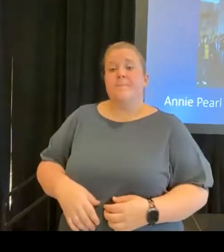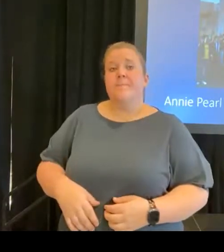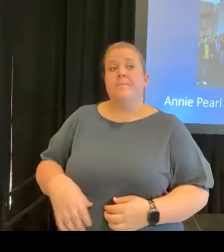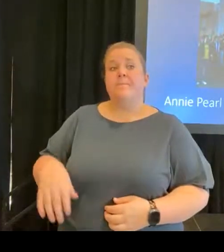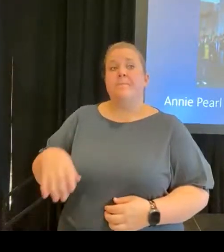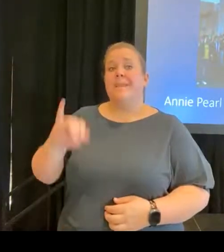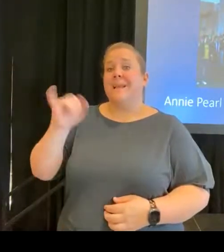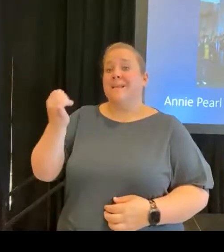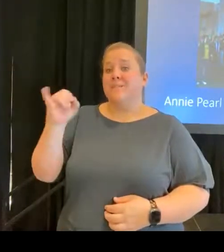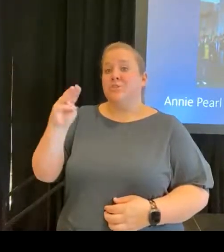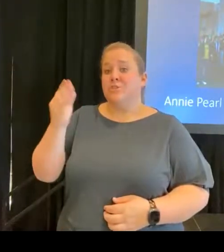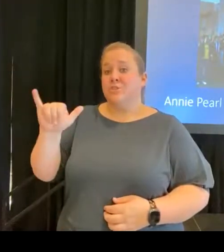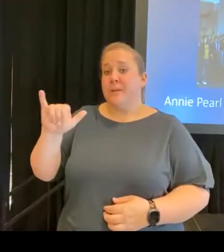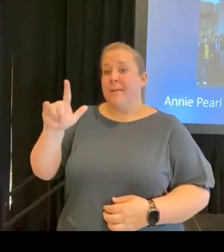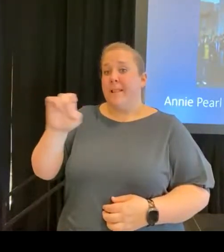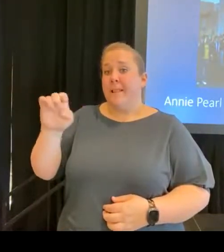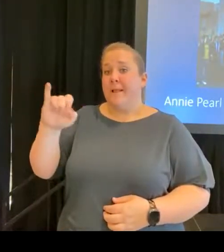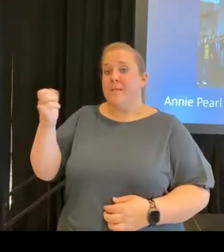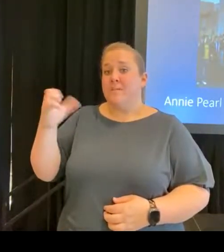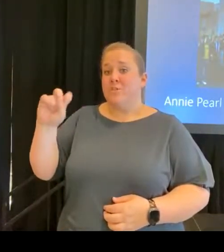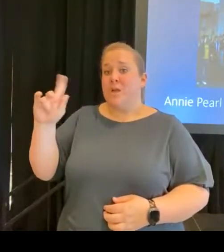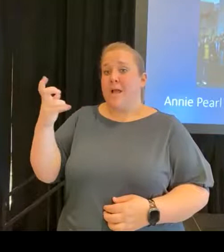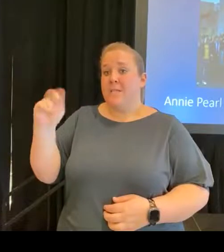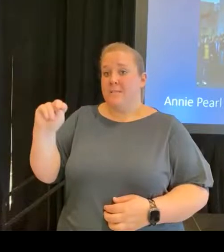Jackson died